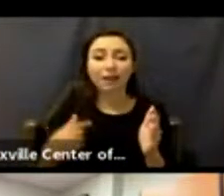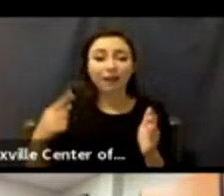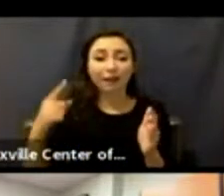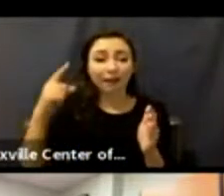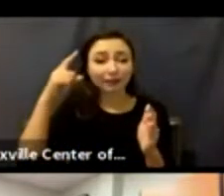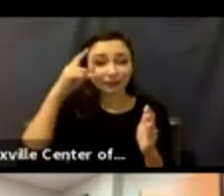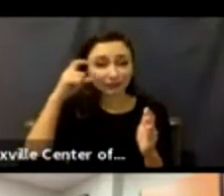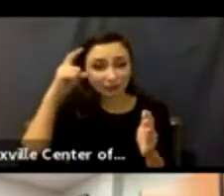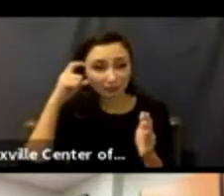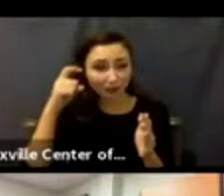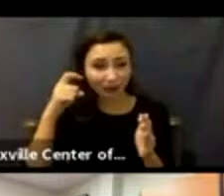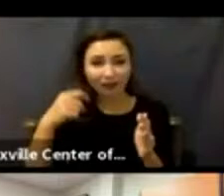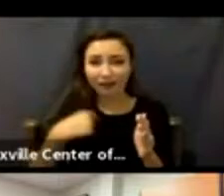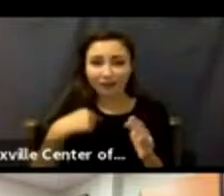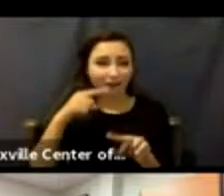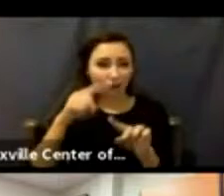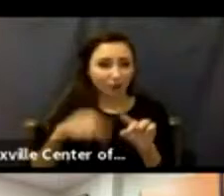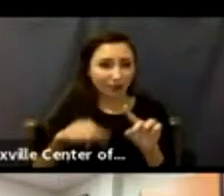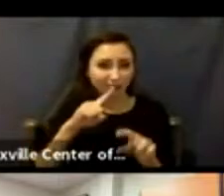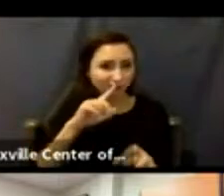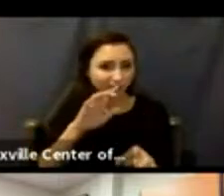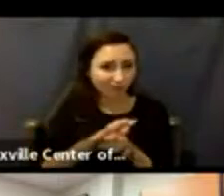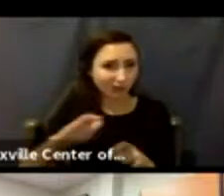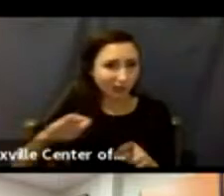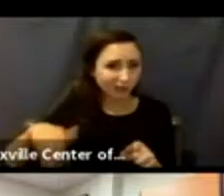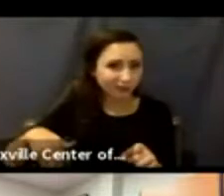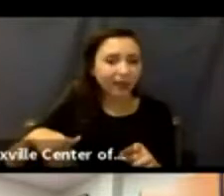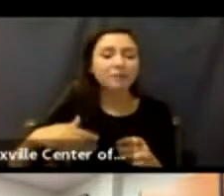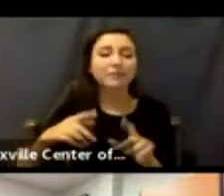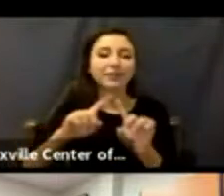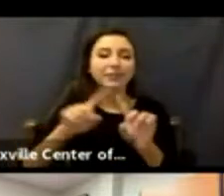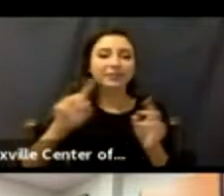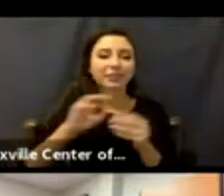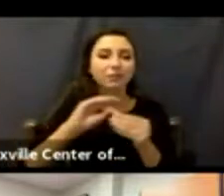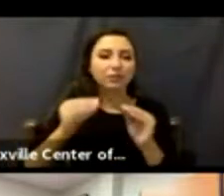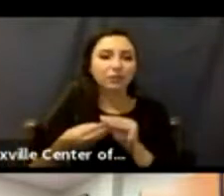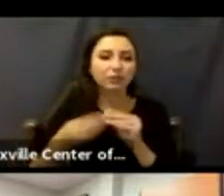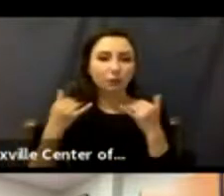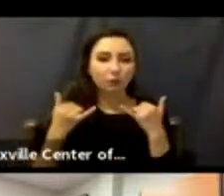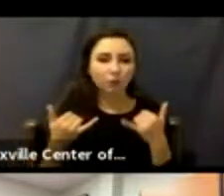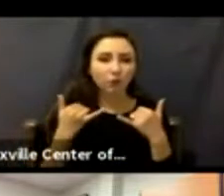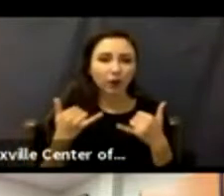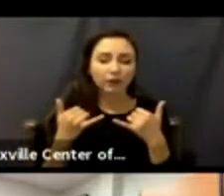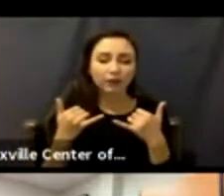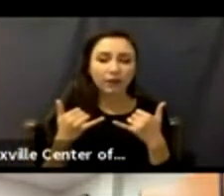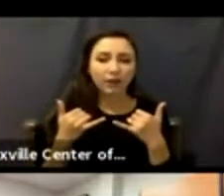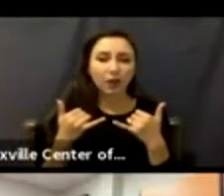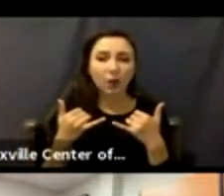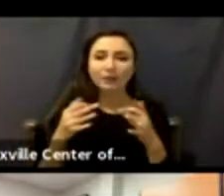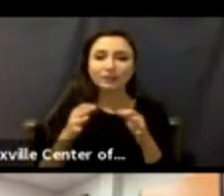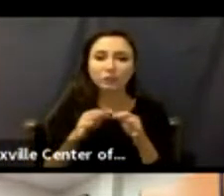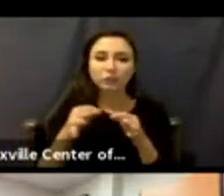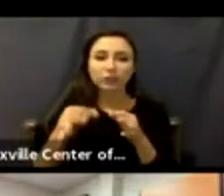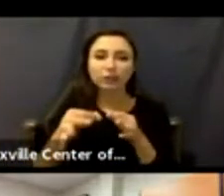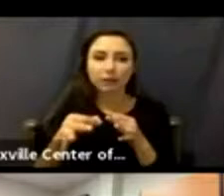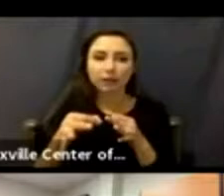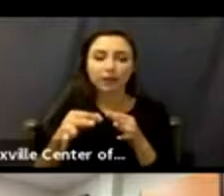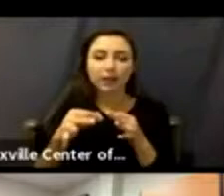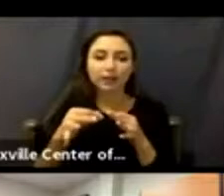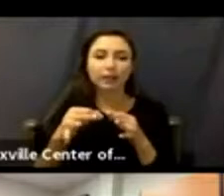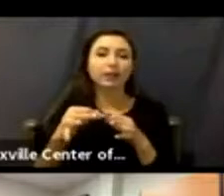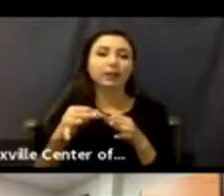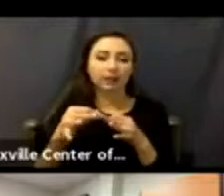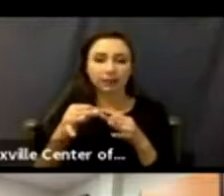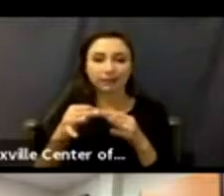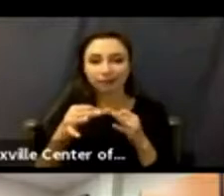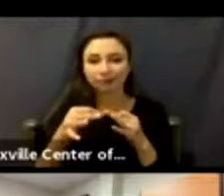suspect, and I haven't been able to get confirmation yet, but the difference in those numbers right now is a delay given the volume of